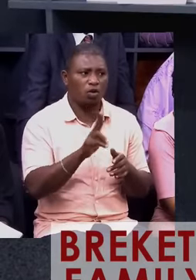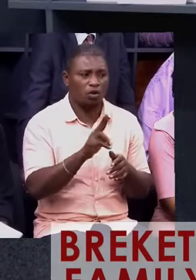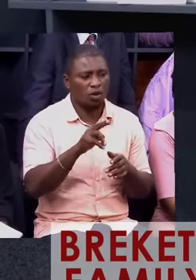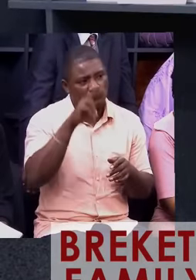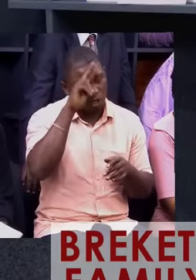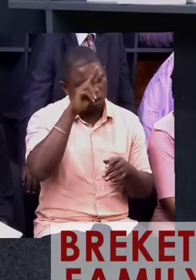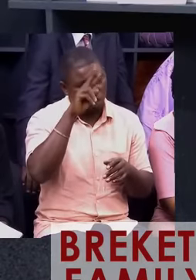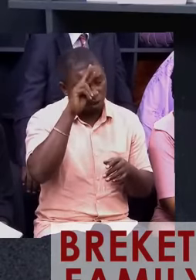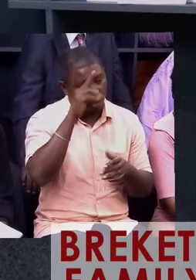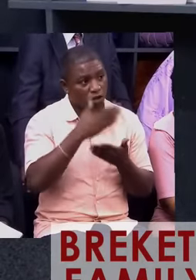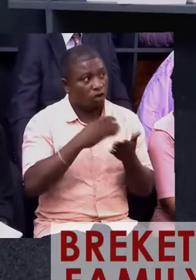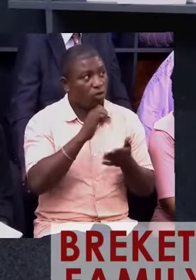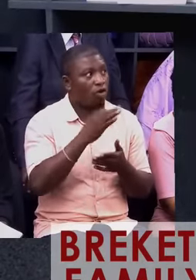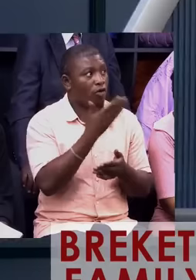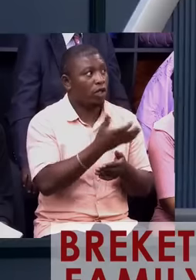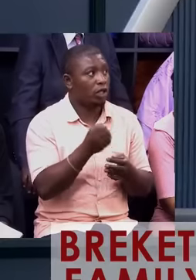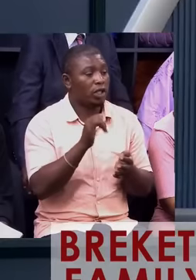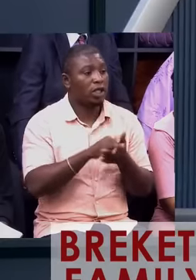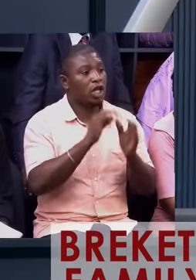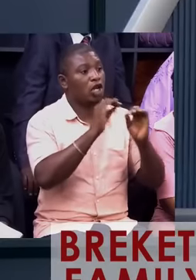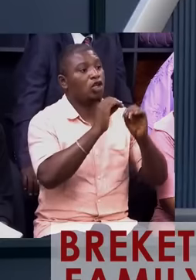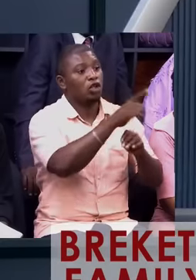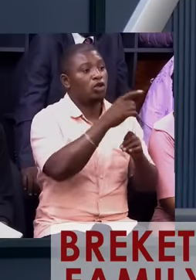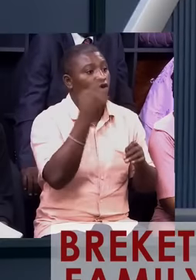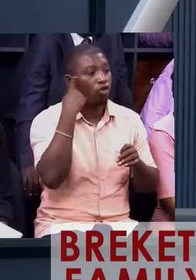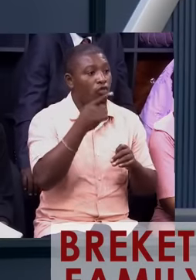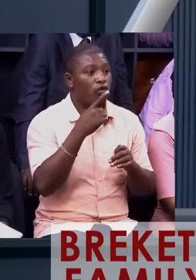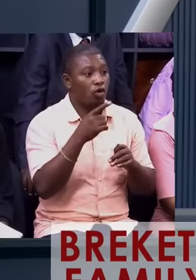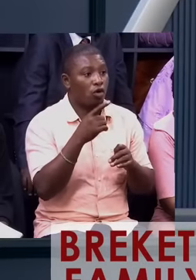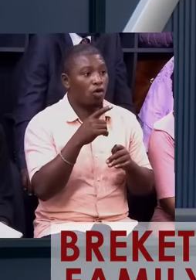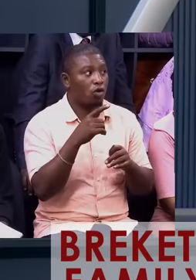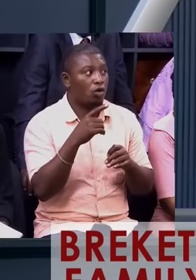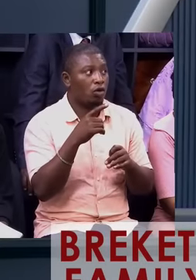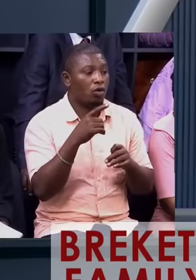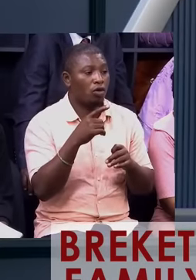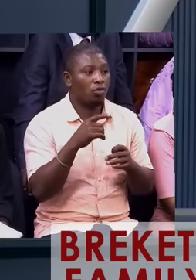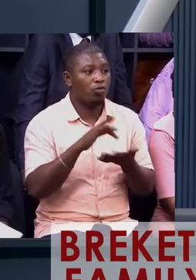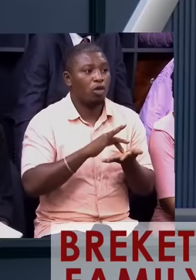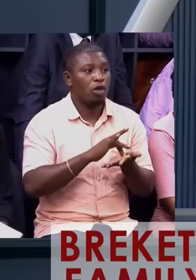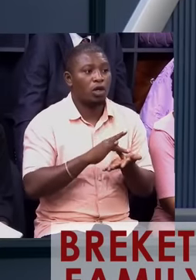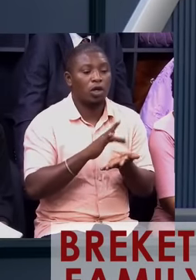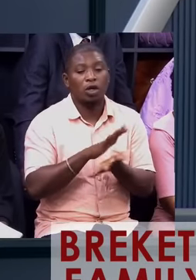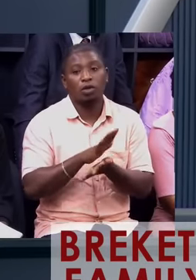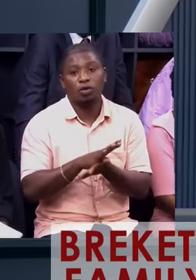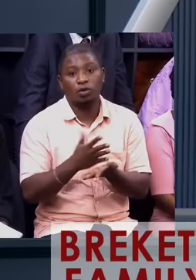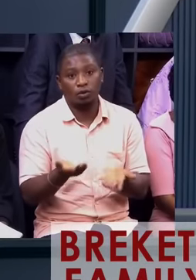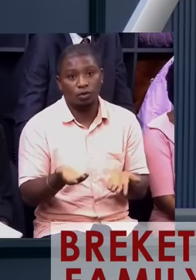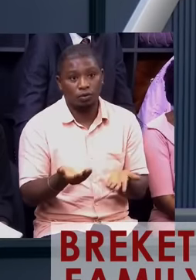us some of the teach from Medical School see M now you see M